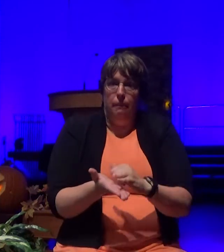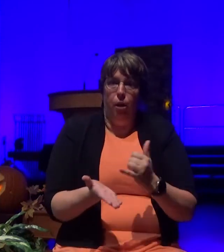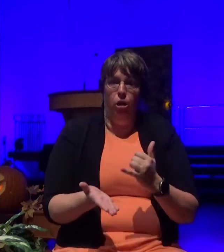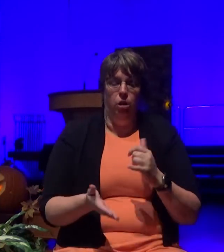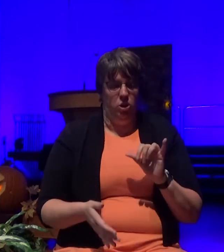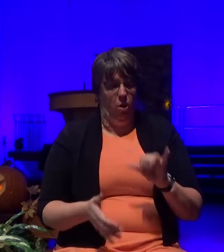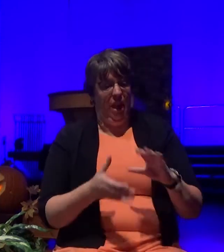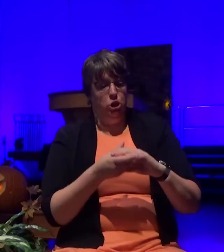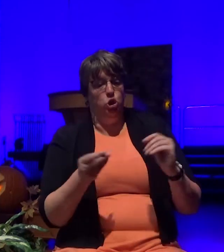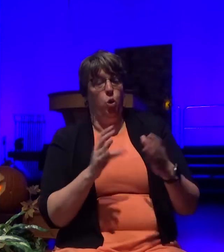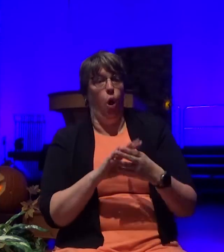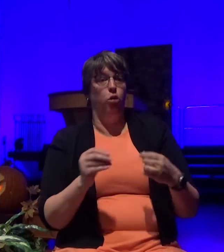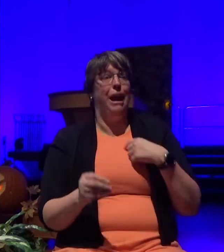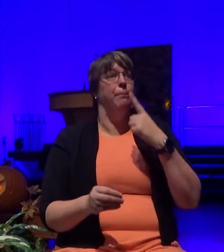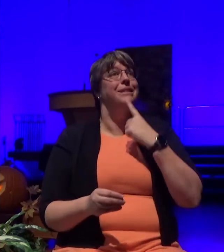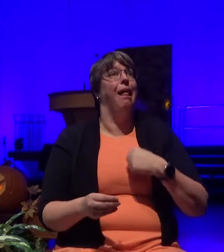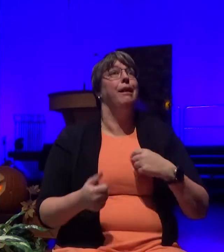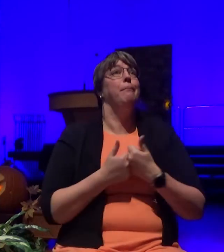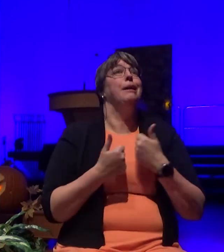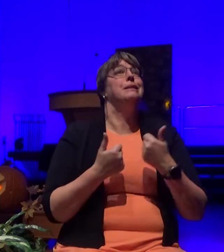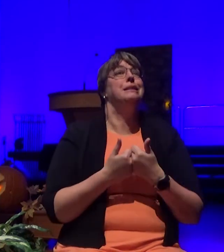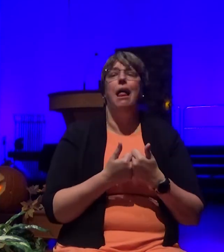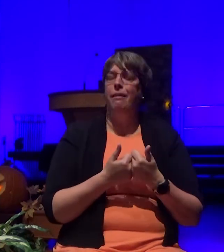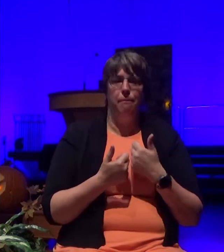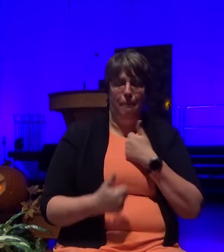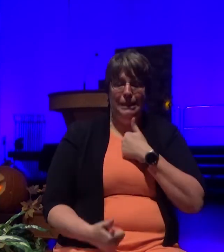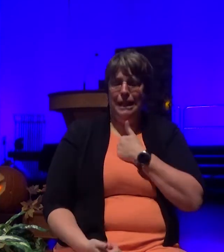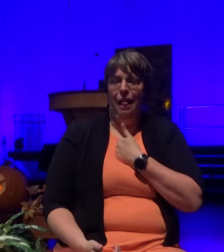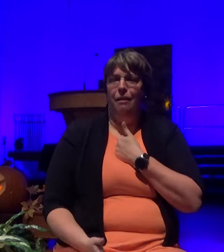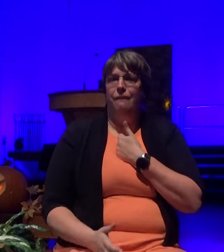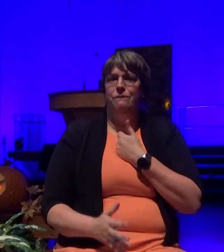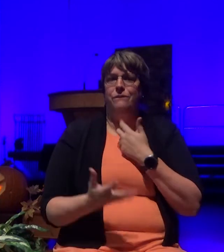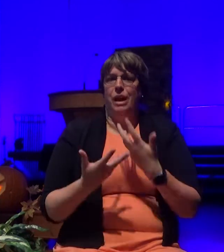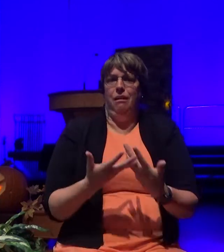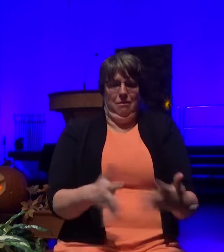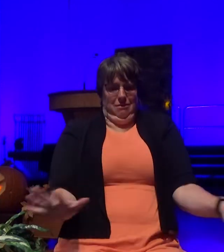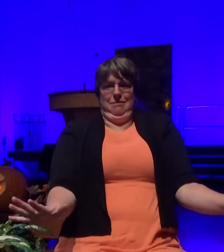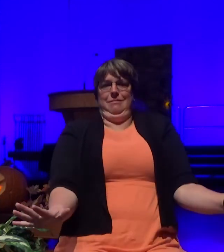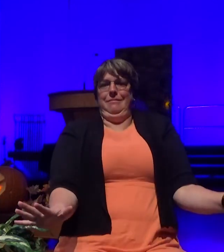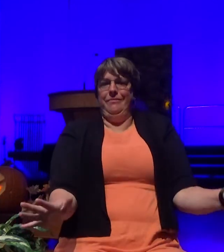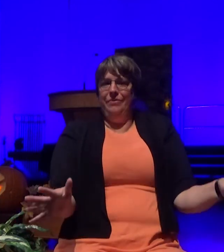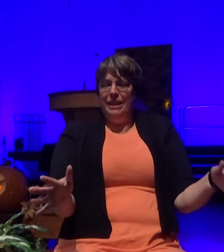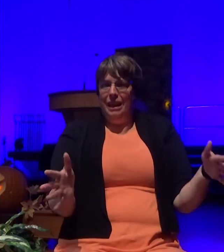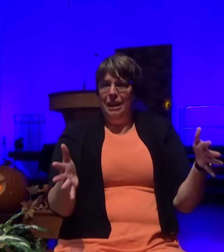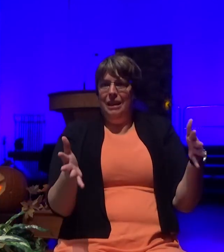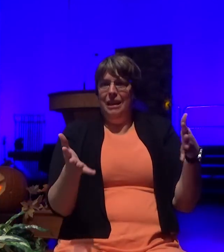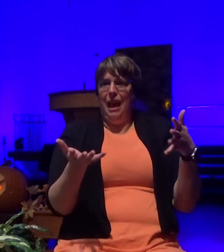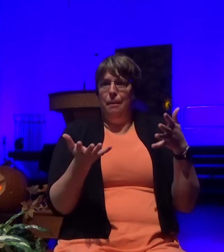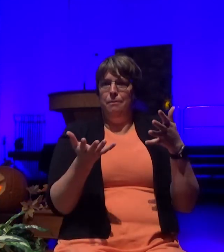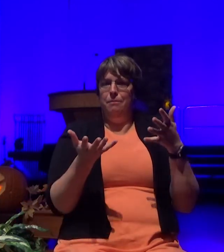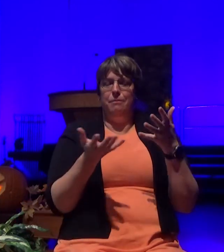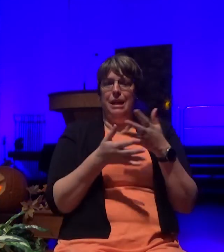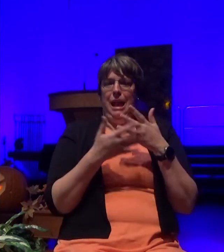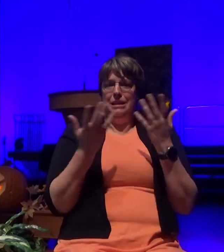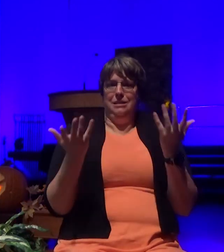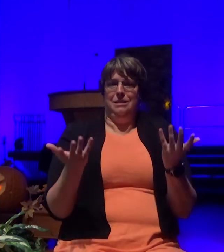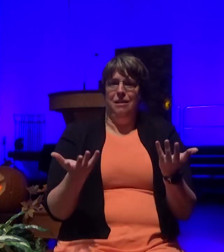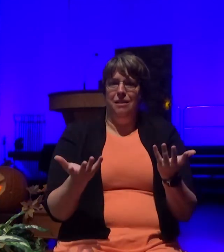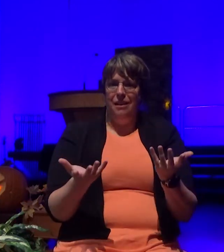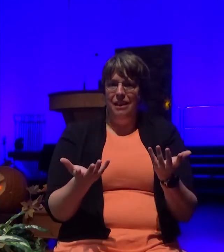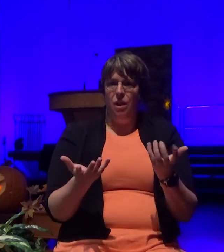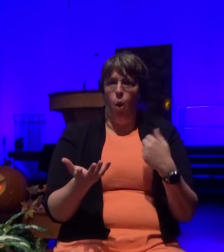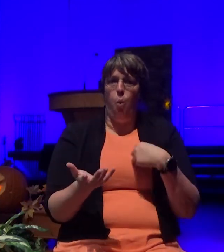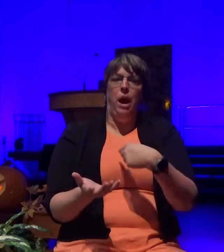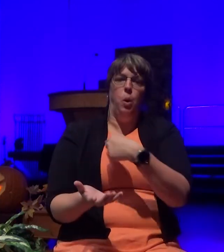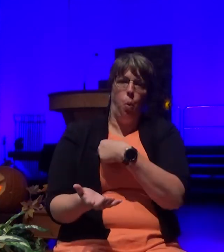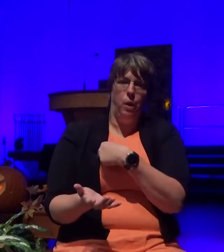tell ourselves falls away if we've struggled with loneliness or a sense of disconnect. When we practice and